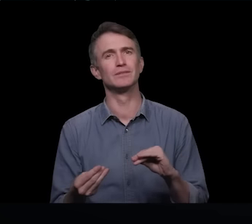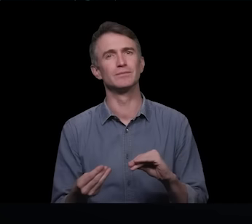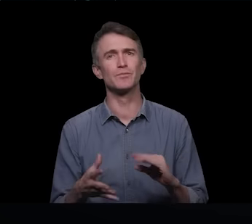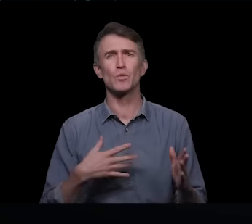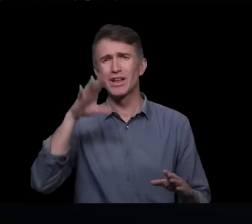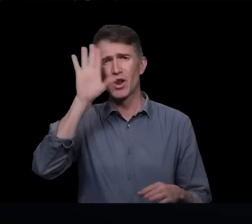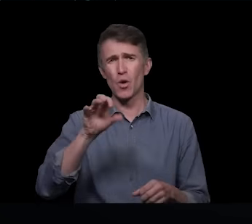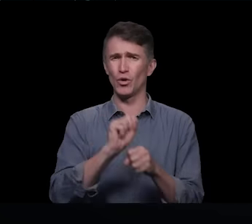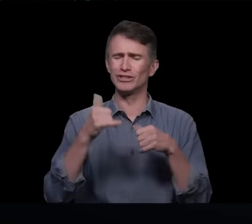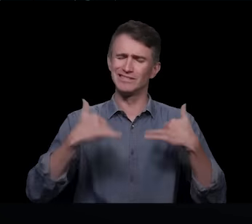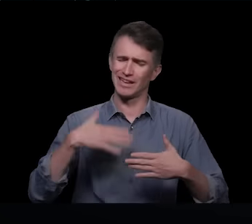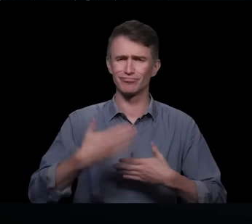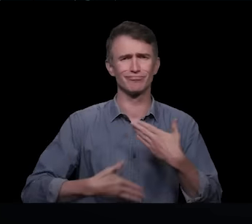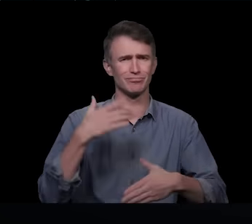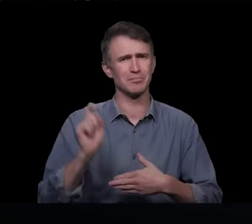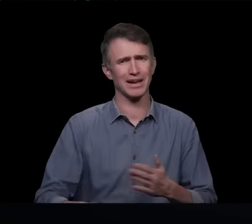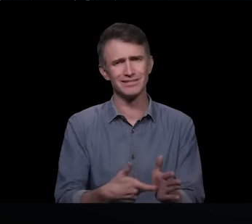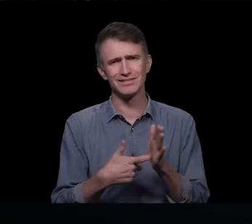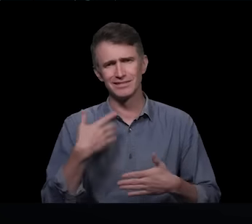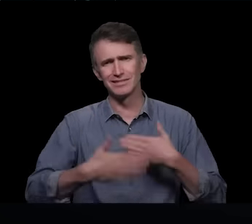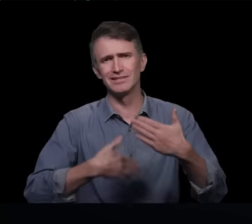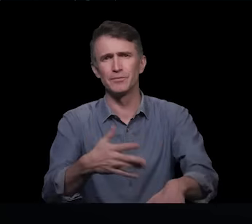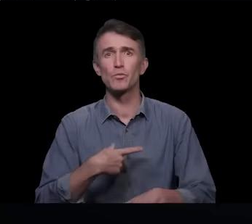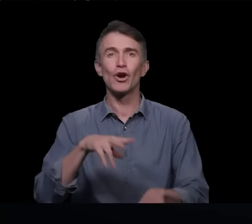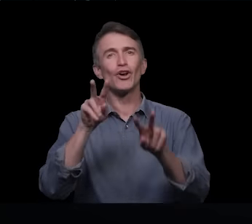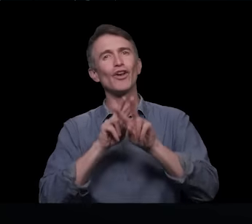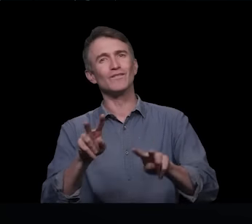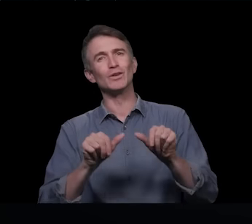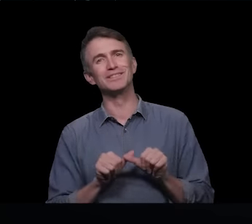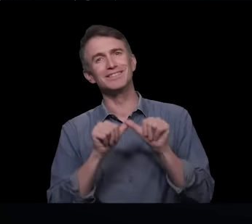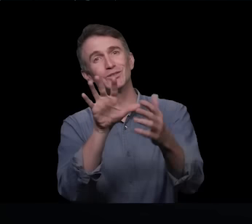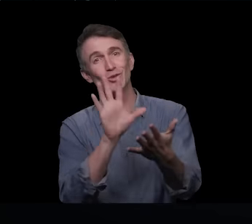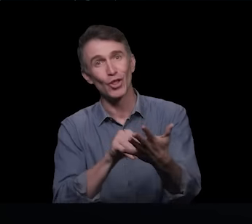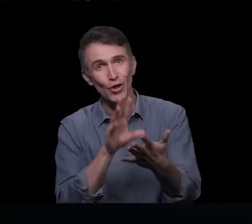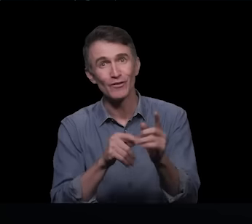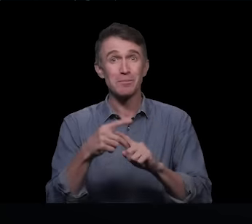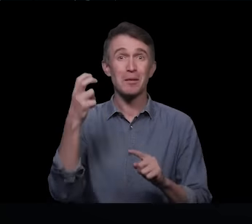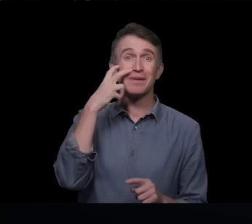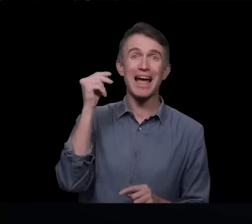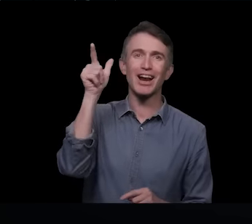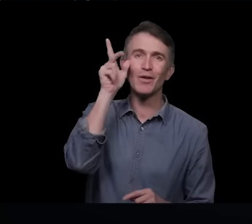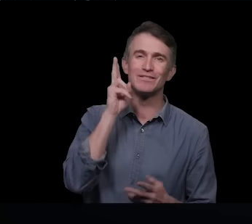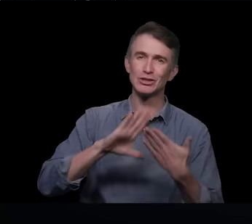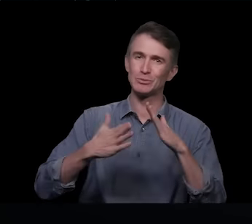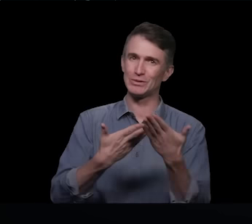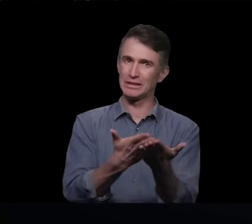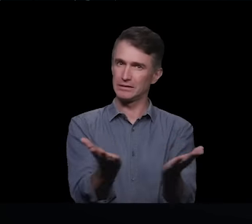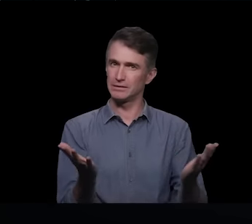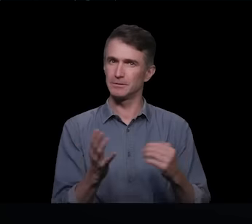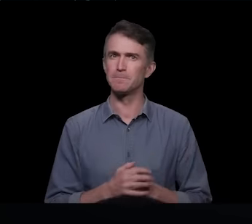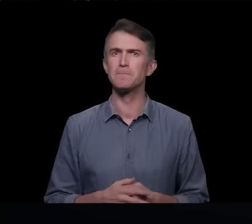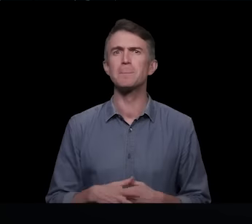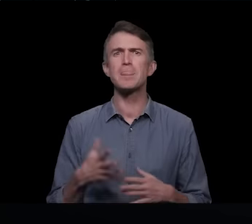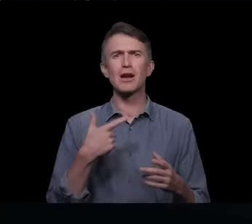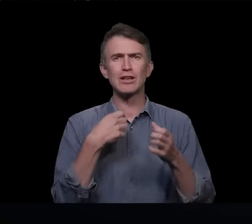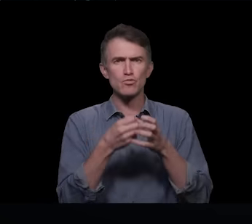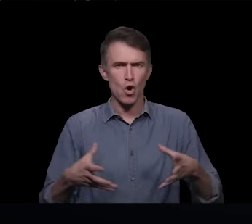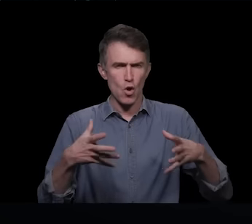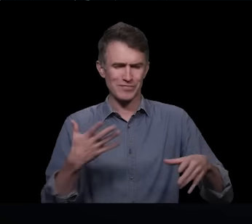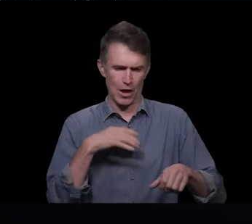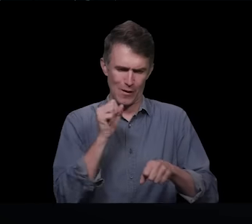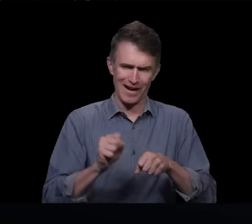stories. We know this work is still in progress, and we look forward to continuing to learn from blind and low vision communities